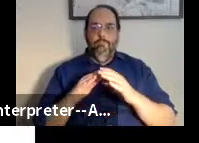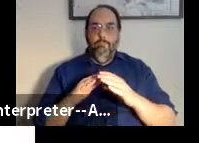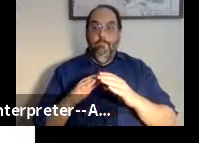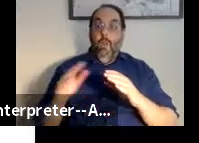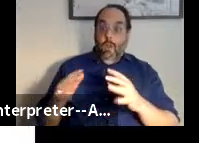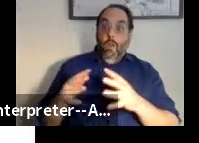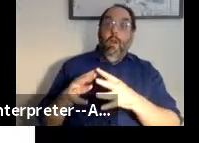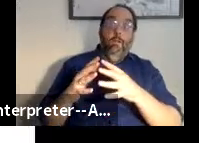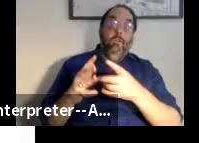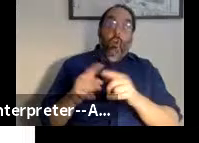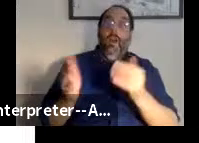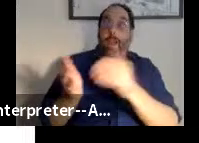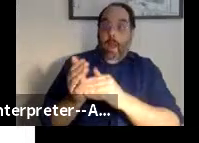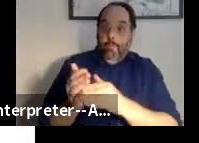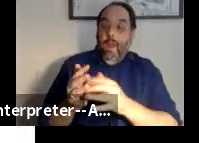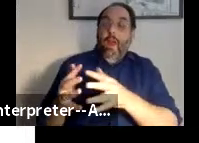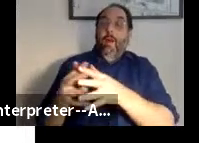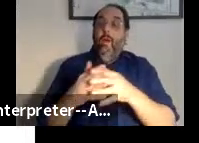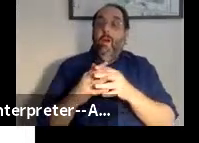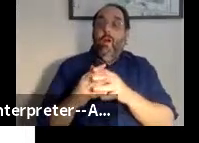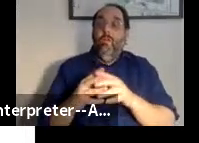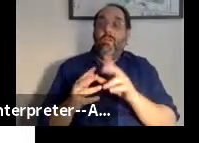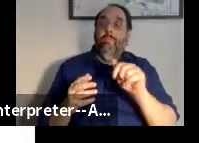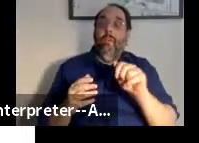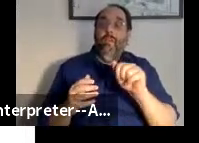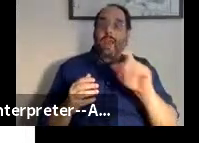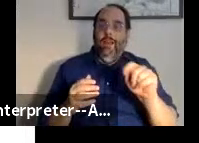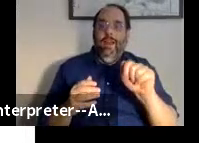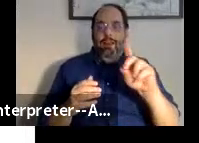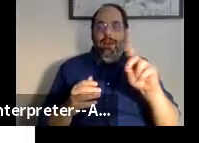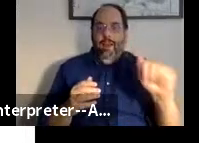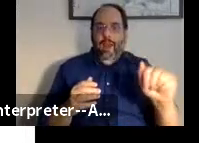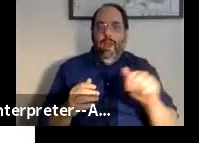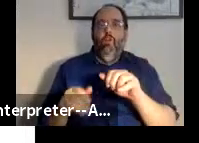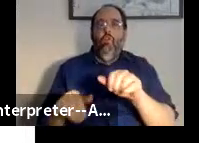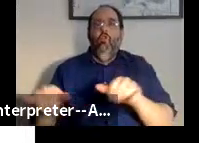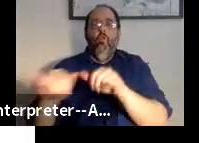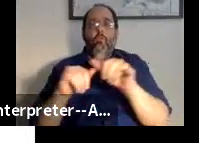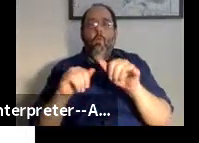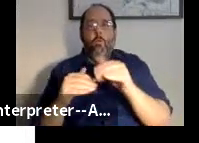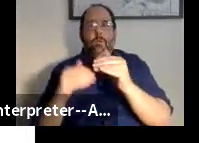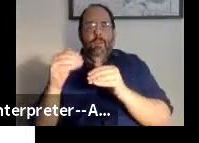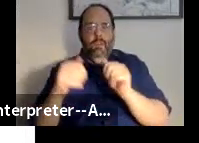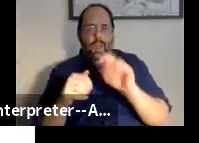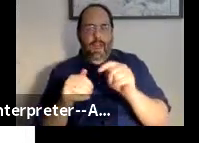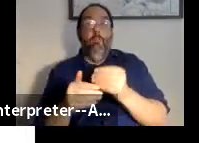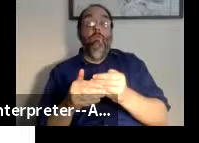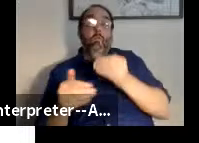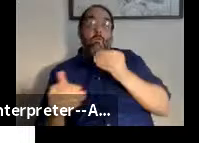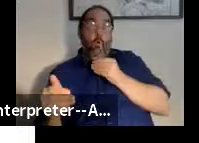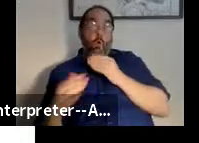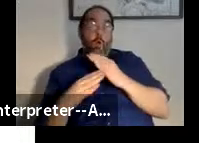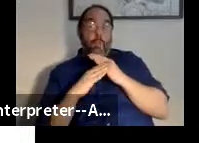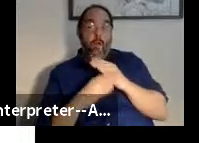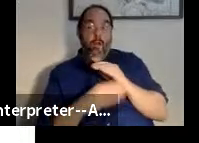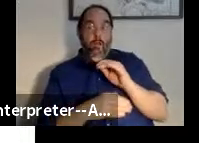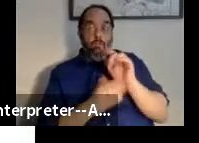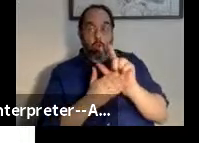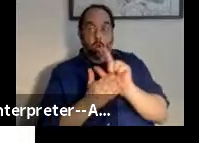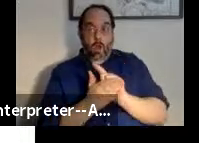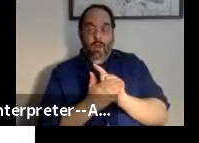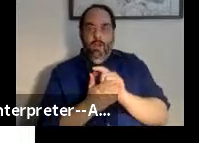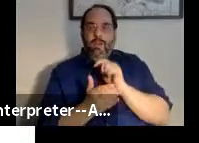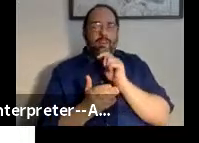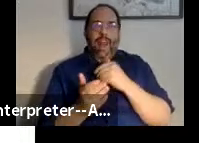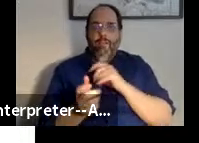Americans with Disabilities Act and the Uniform Federal Accessibilities Act, which preceded the Architectural Barriers Act, there wasn't